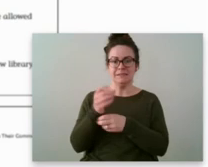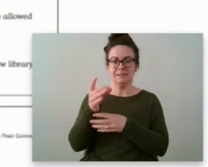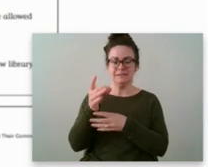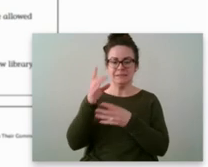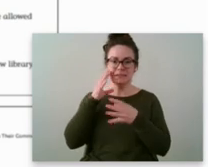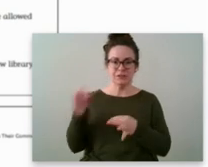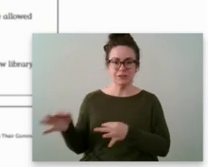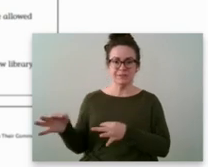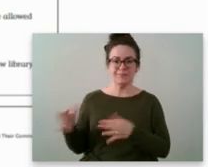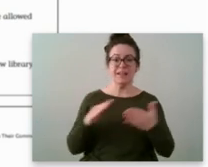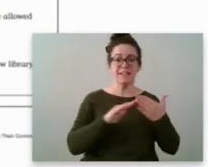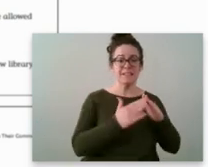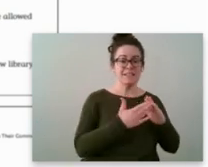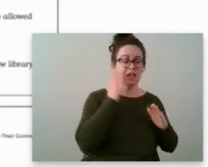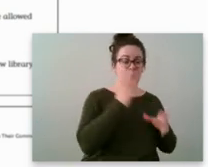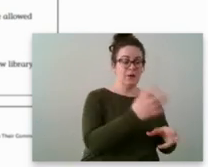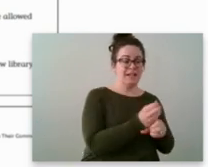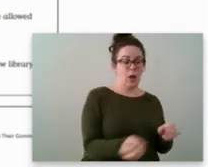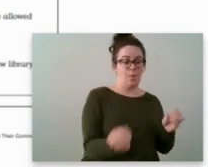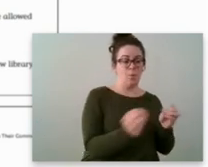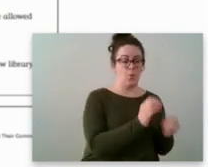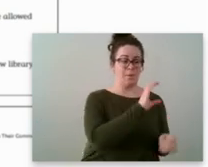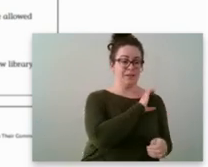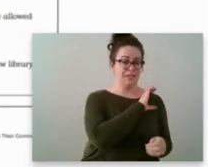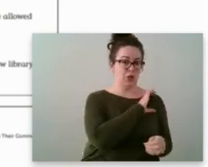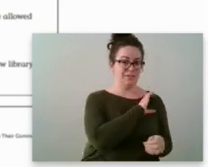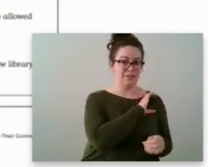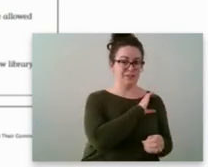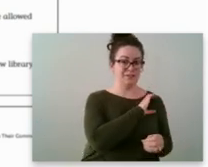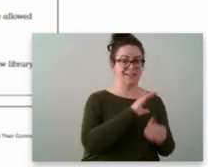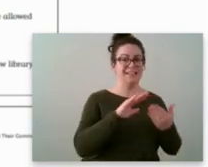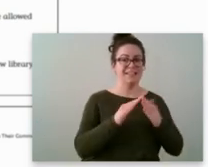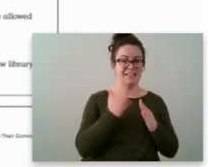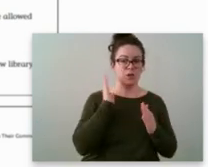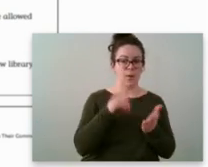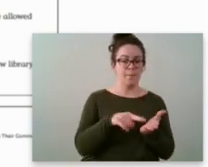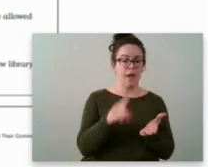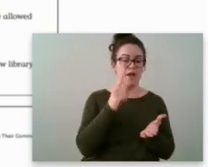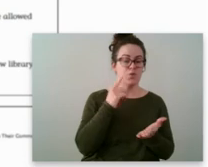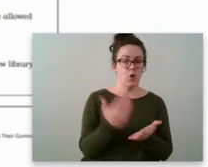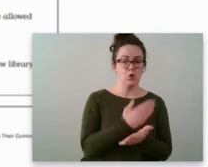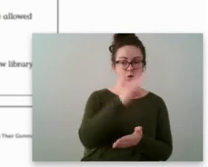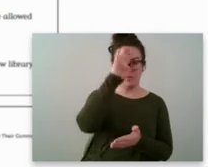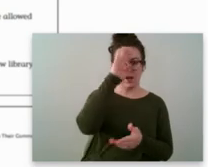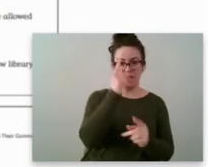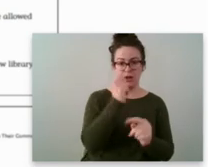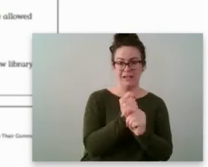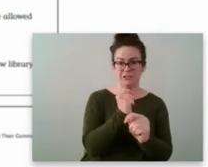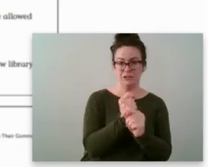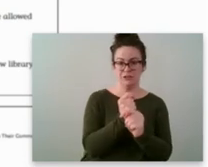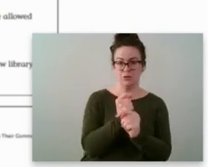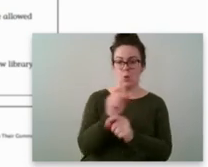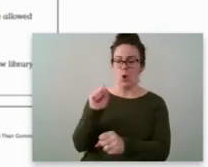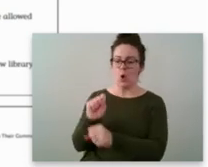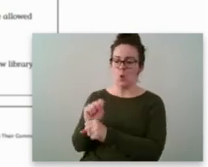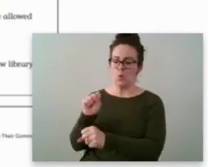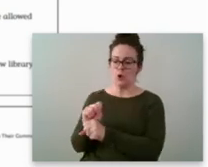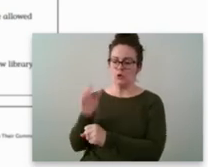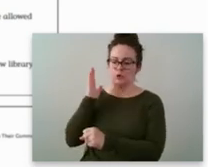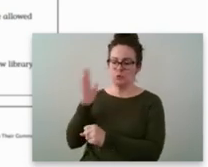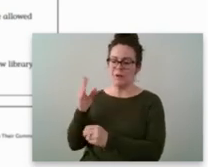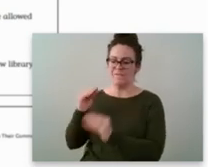more police officers. The city will pay for a new fire engine. Workers will fix city